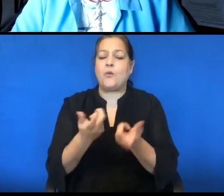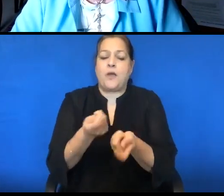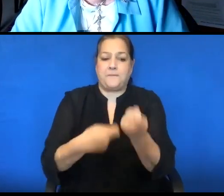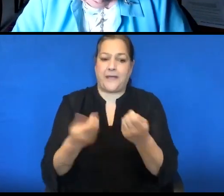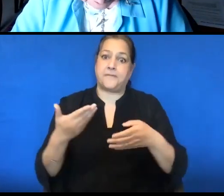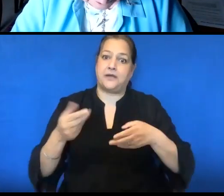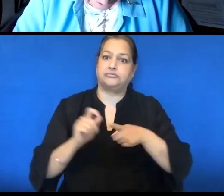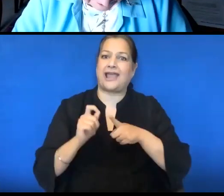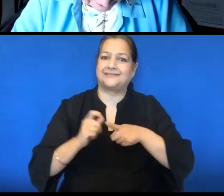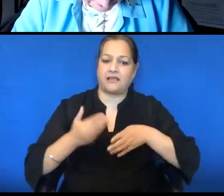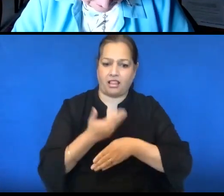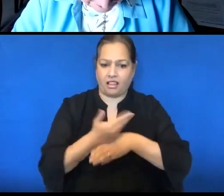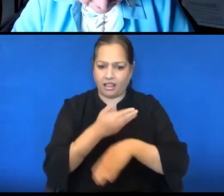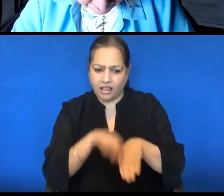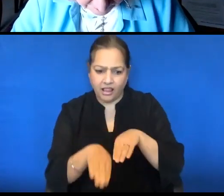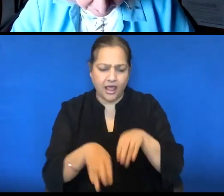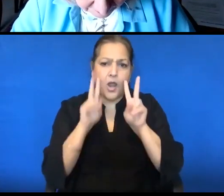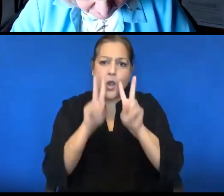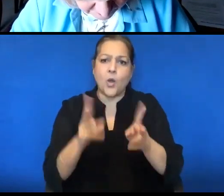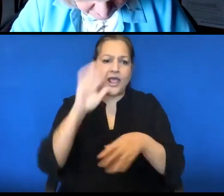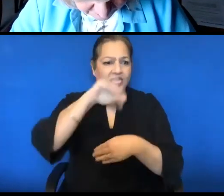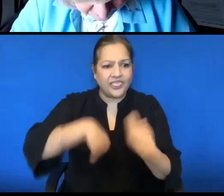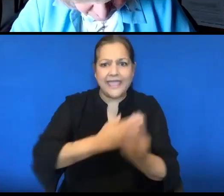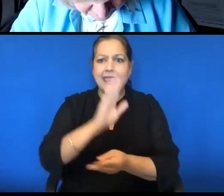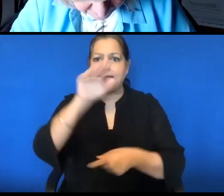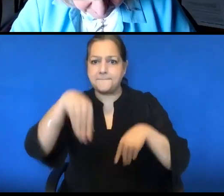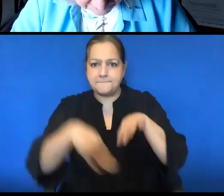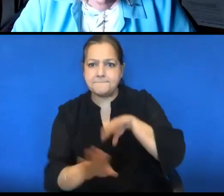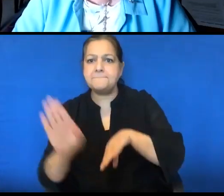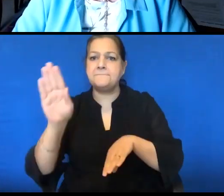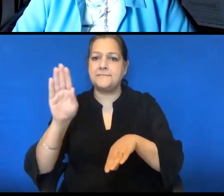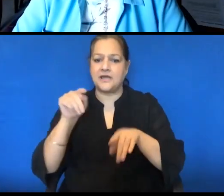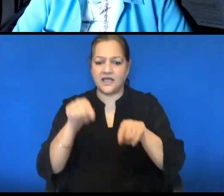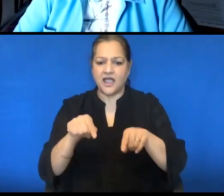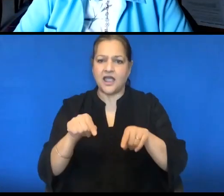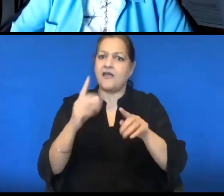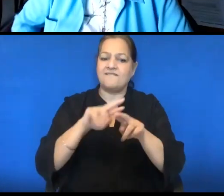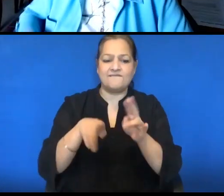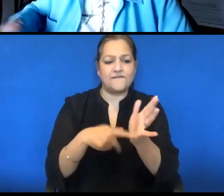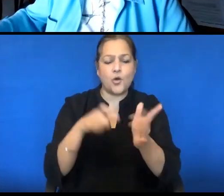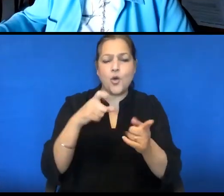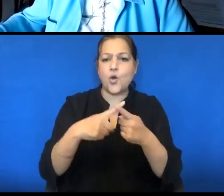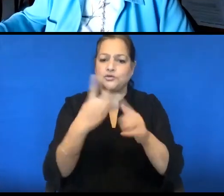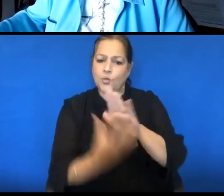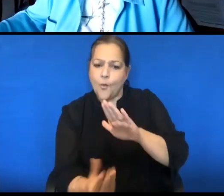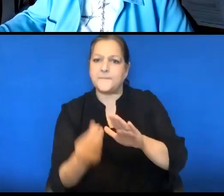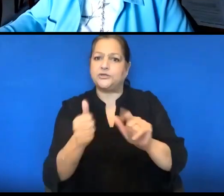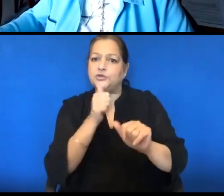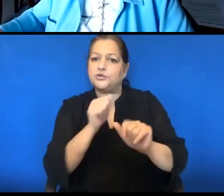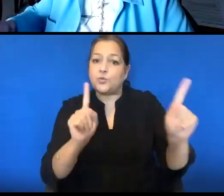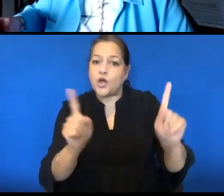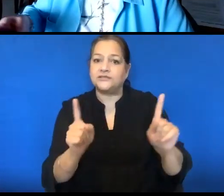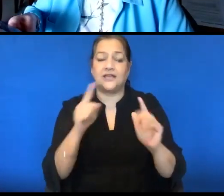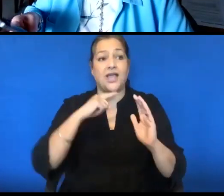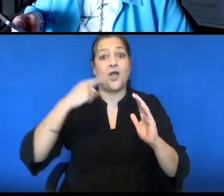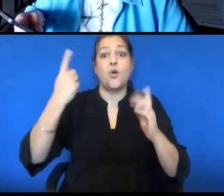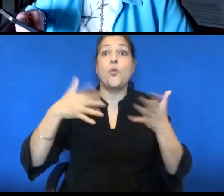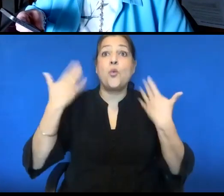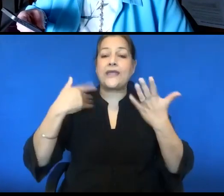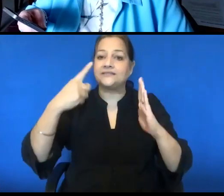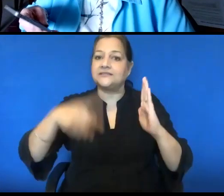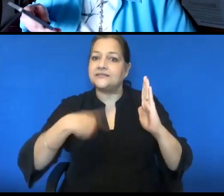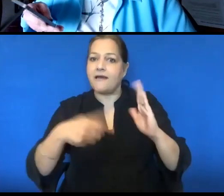look at theme park rides and work out the forces. We would look at wind turbines and teach the environment. And then I would